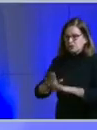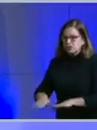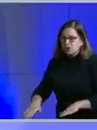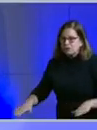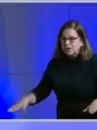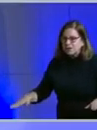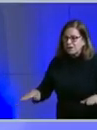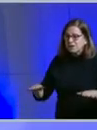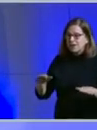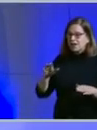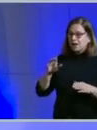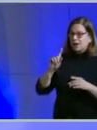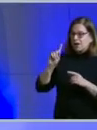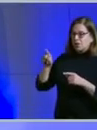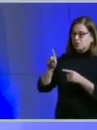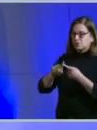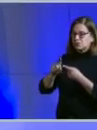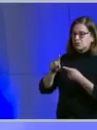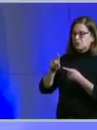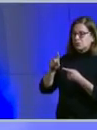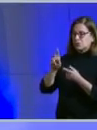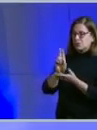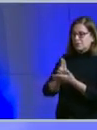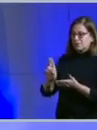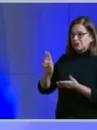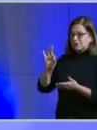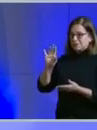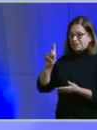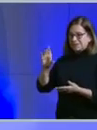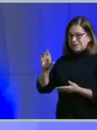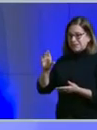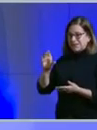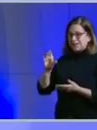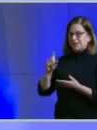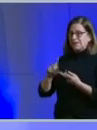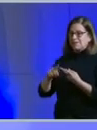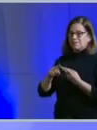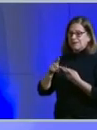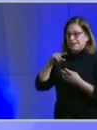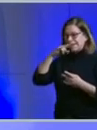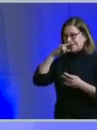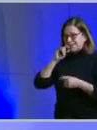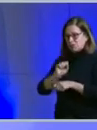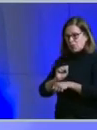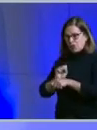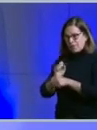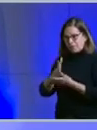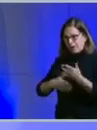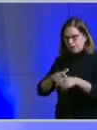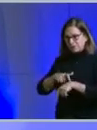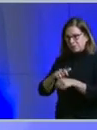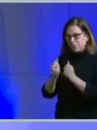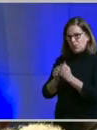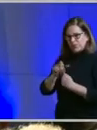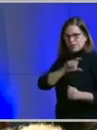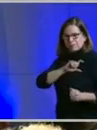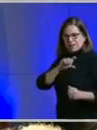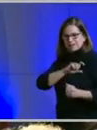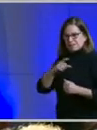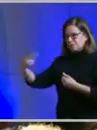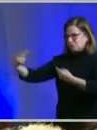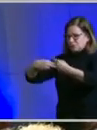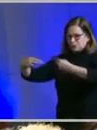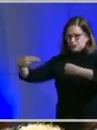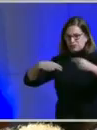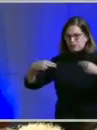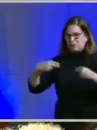of Columbia to get 60 college credits. They will be working part-time with MPD while they're going to school, and they're going to matriculate into